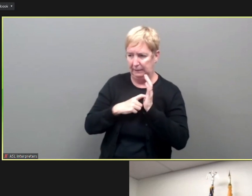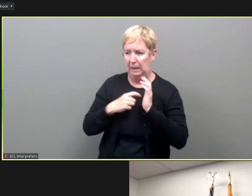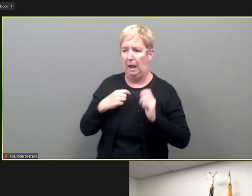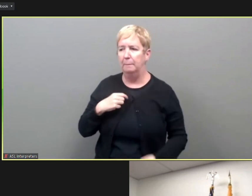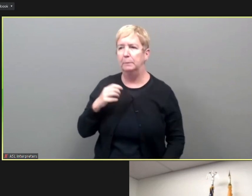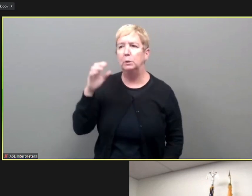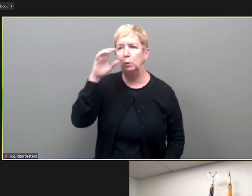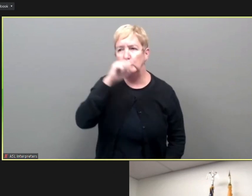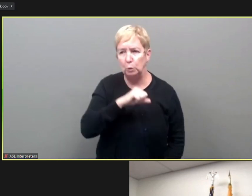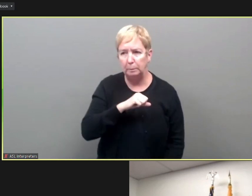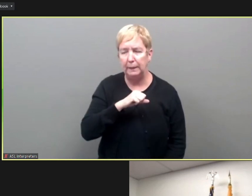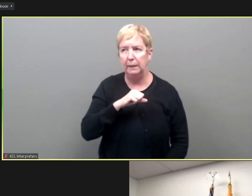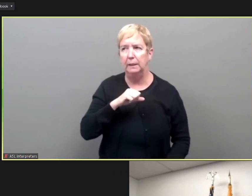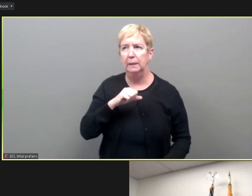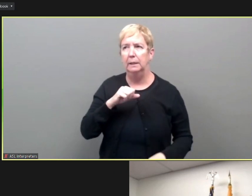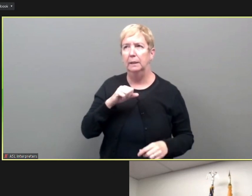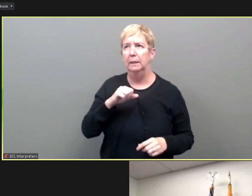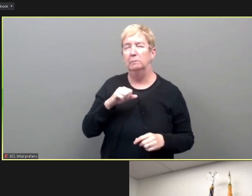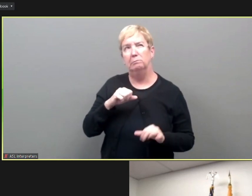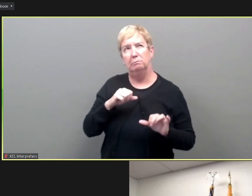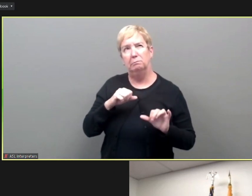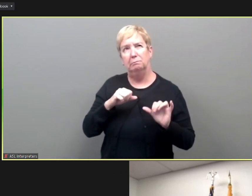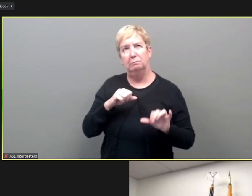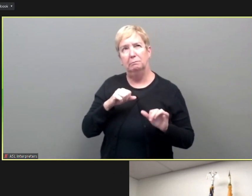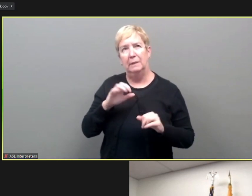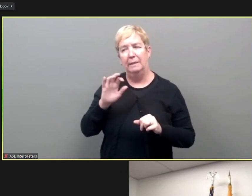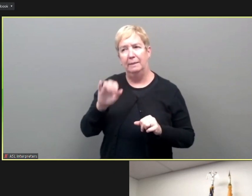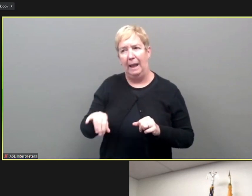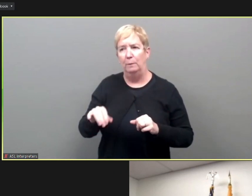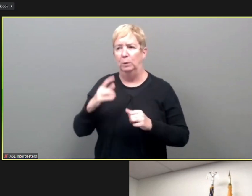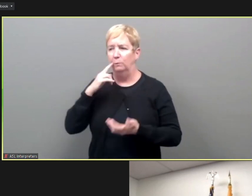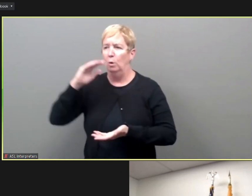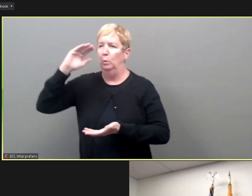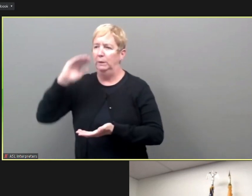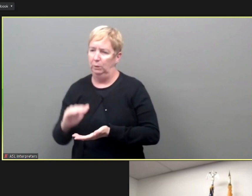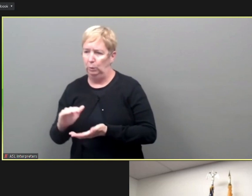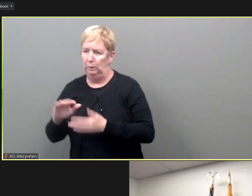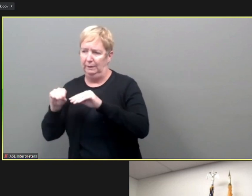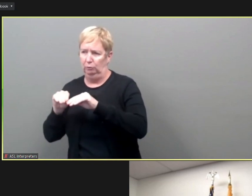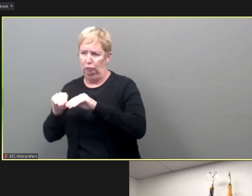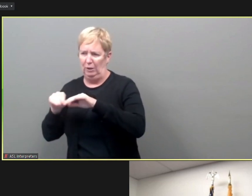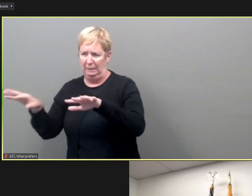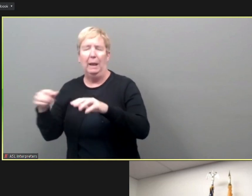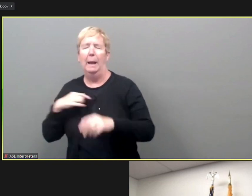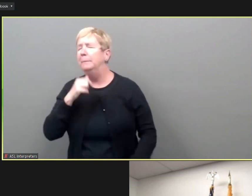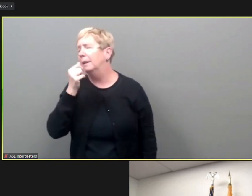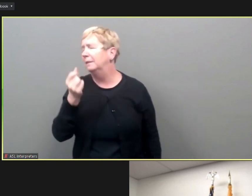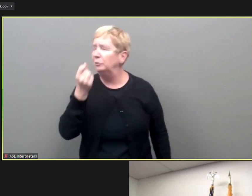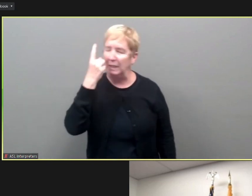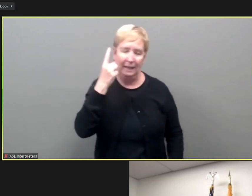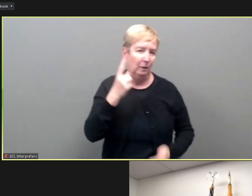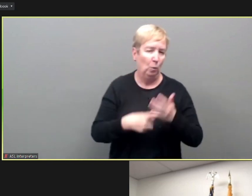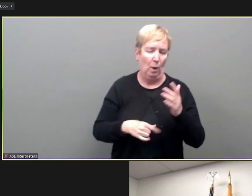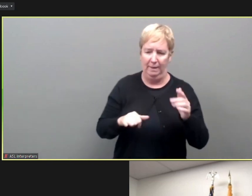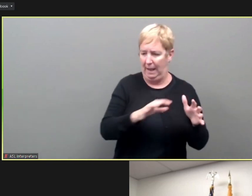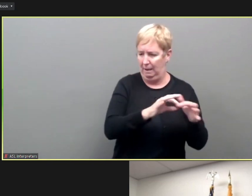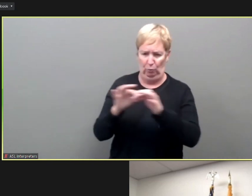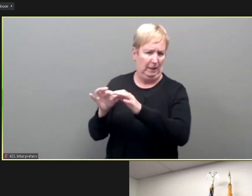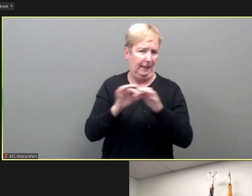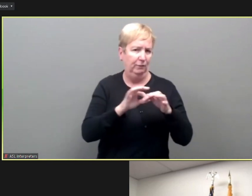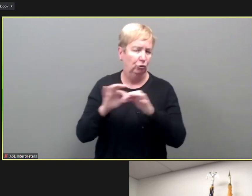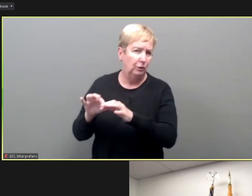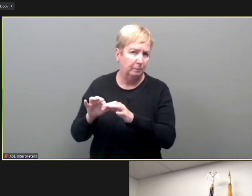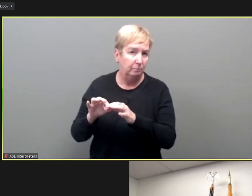was for the case of cutting down transmission. And I'm not sure I understand what that relationship is